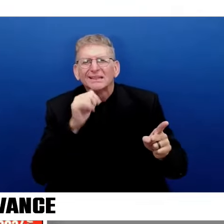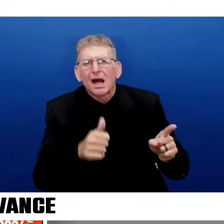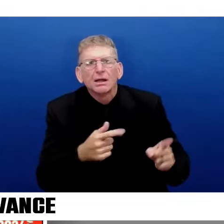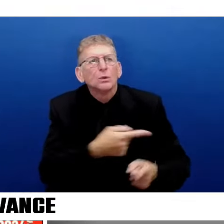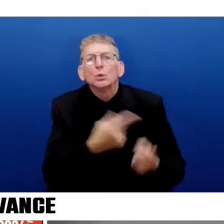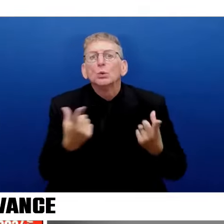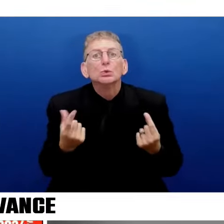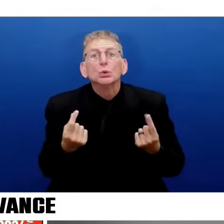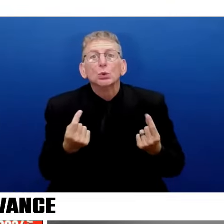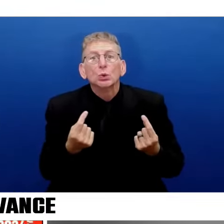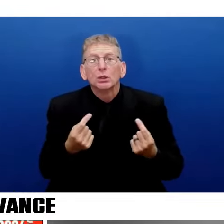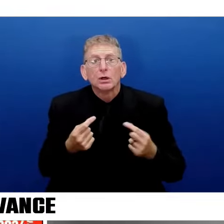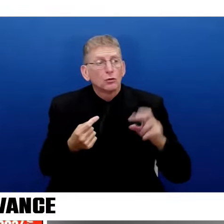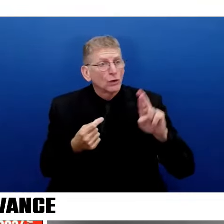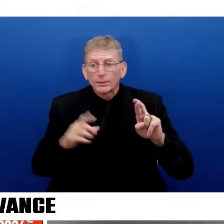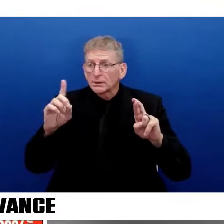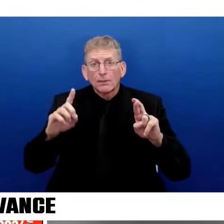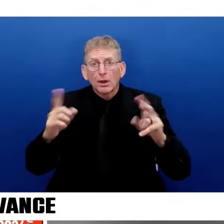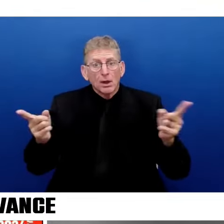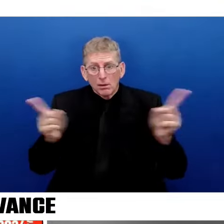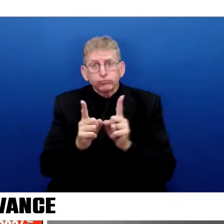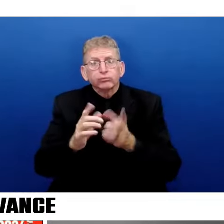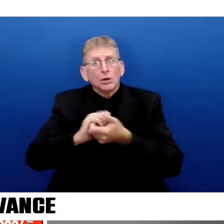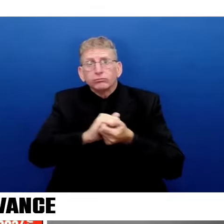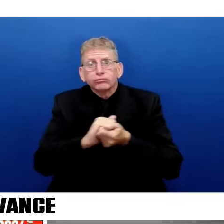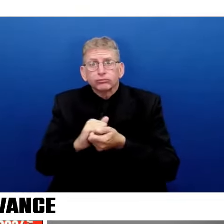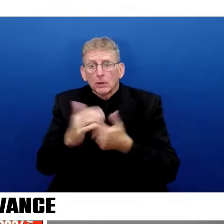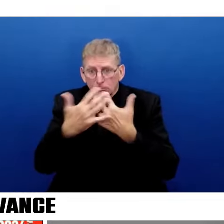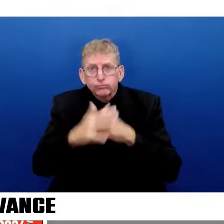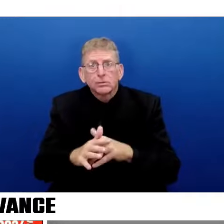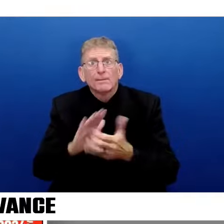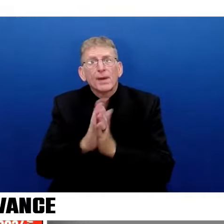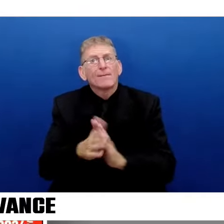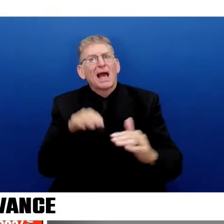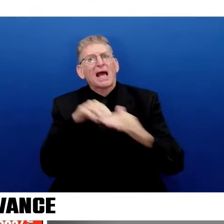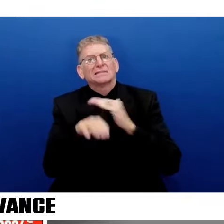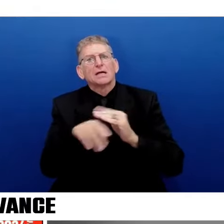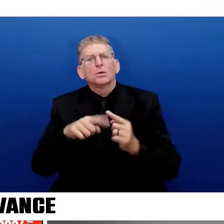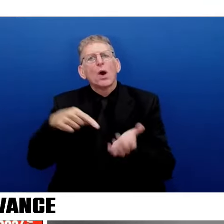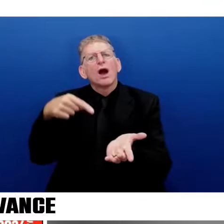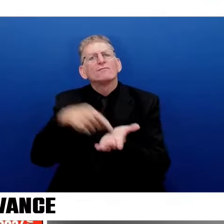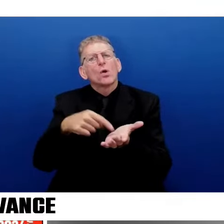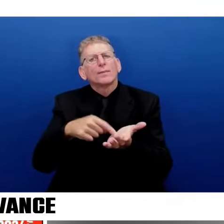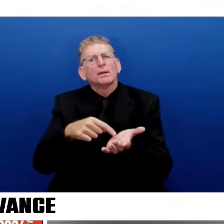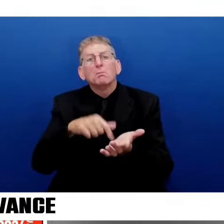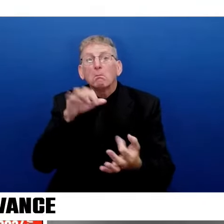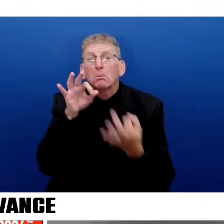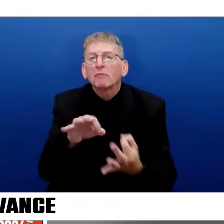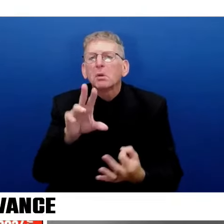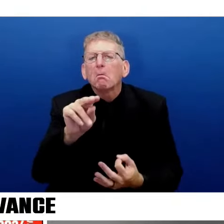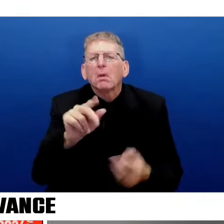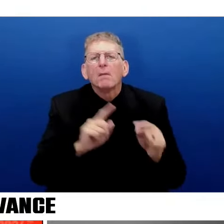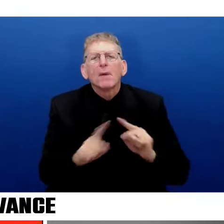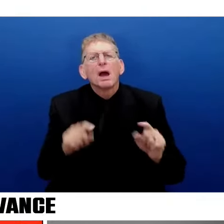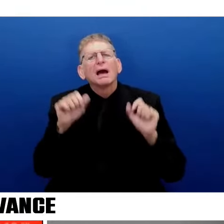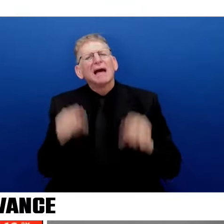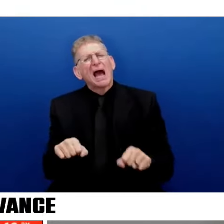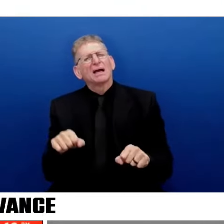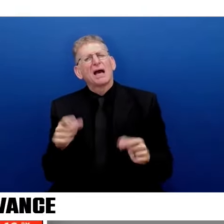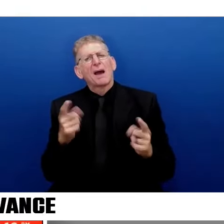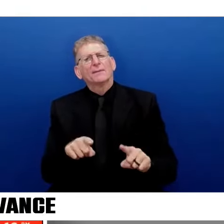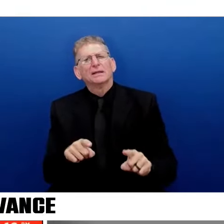to affordable care. It's not perfect, of course, and there's so much more that we can do, but I think that Donald Trump has earned the right to put in place